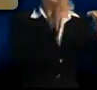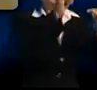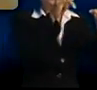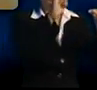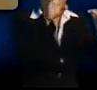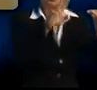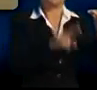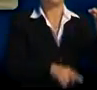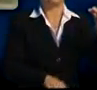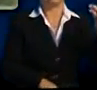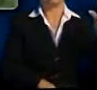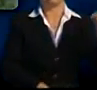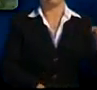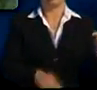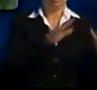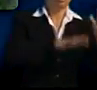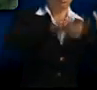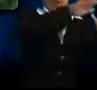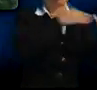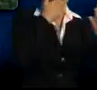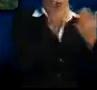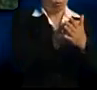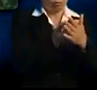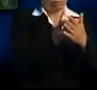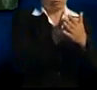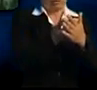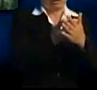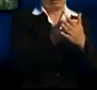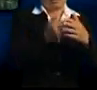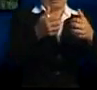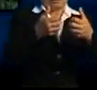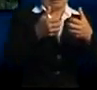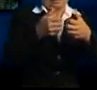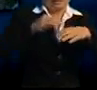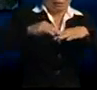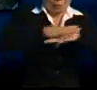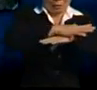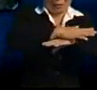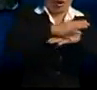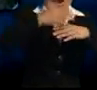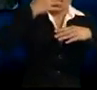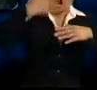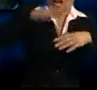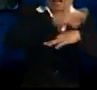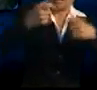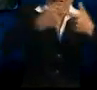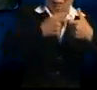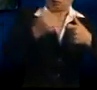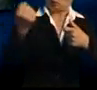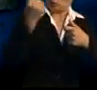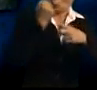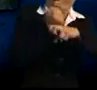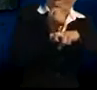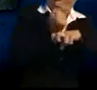silver. They are good conductors of heat and electricity. They are solid and have